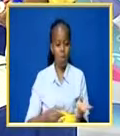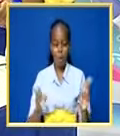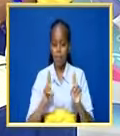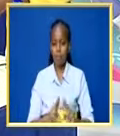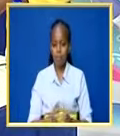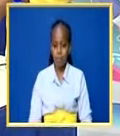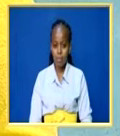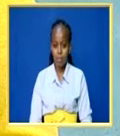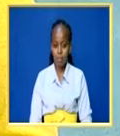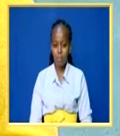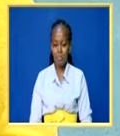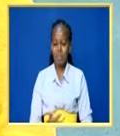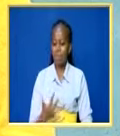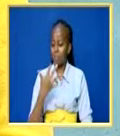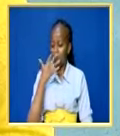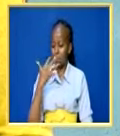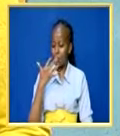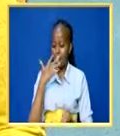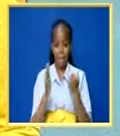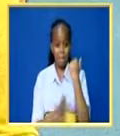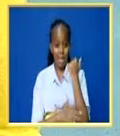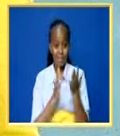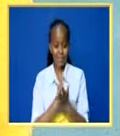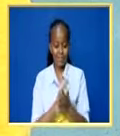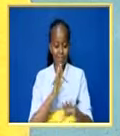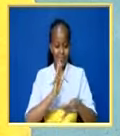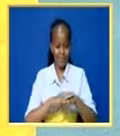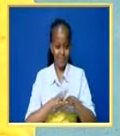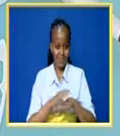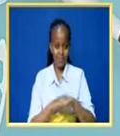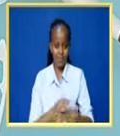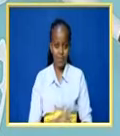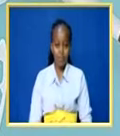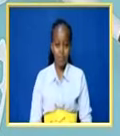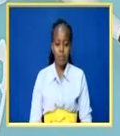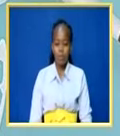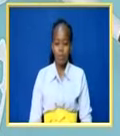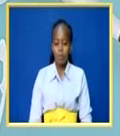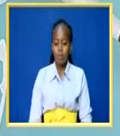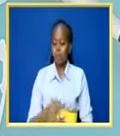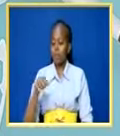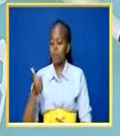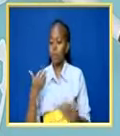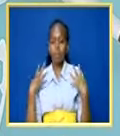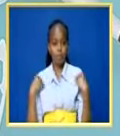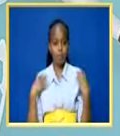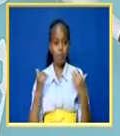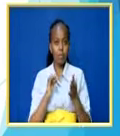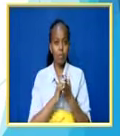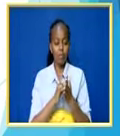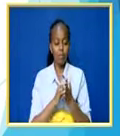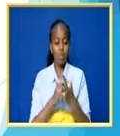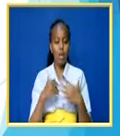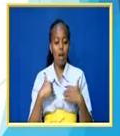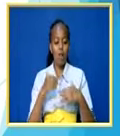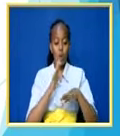come out? You will smell bad. Bad smell. Yes. Thank you. Yeah. So these are other practices that promote good grooming